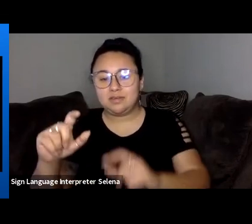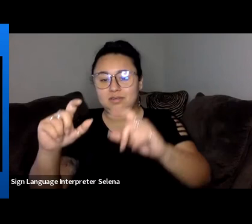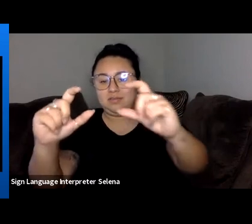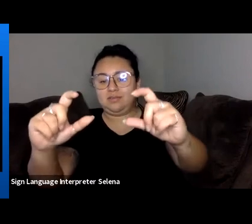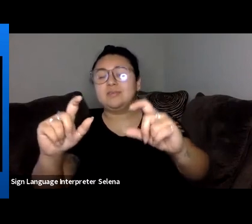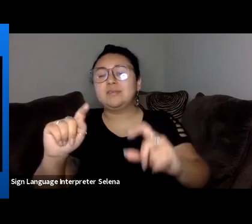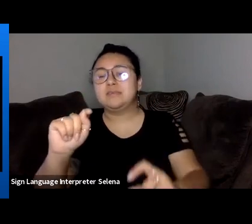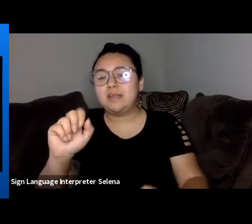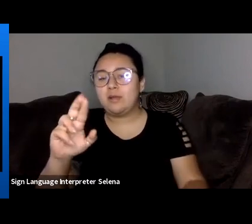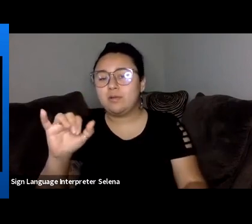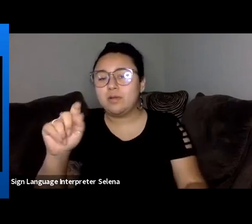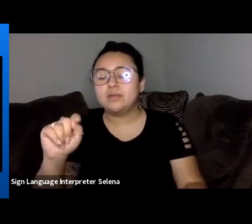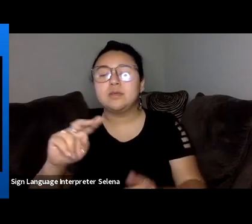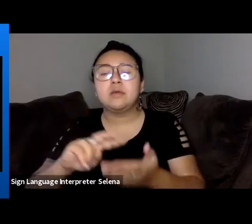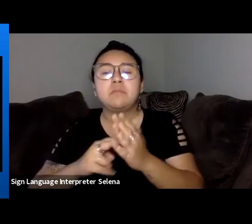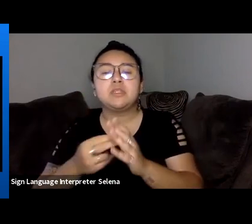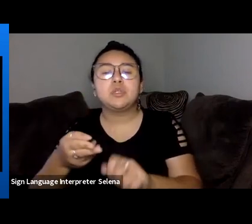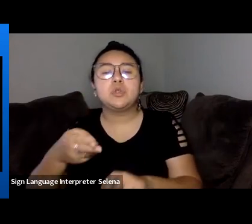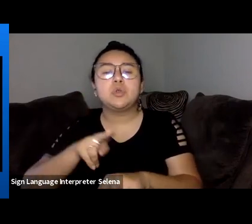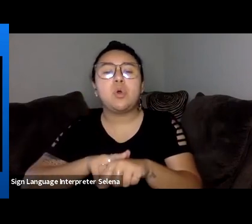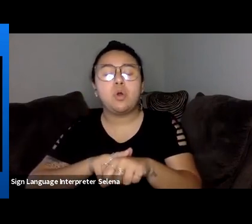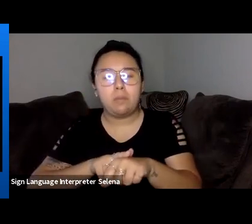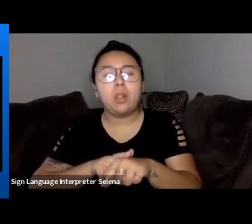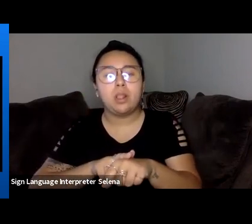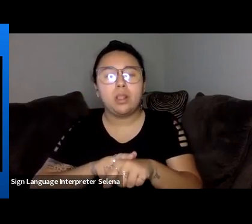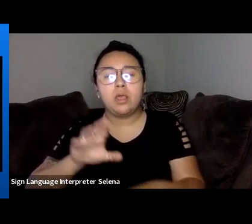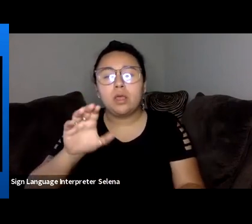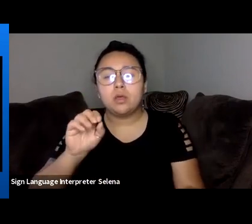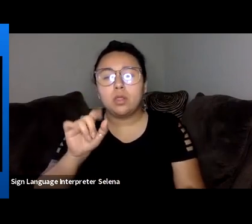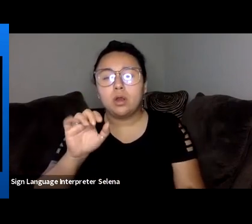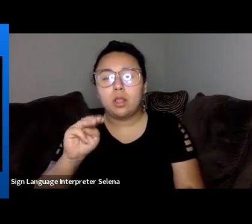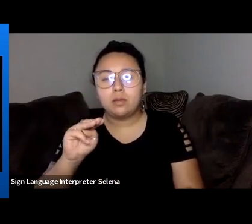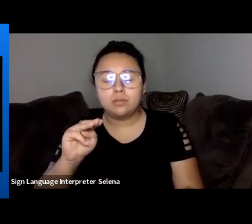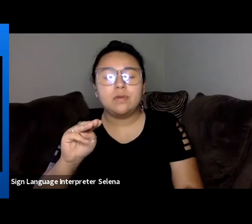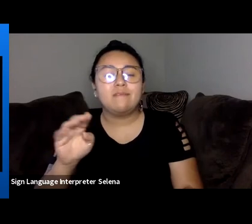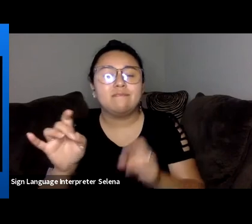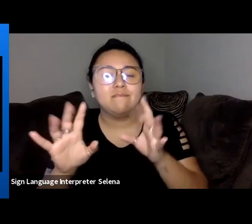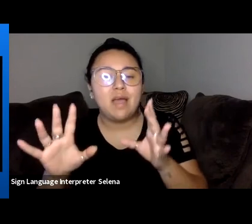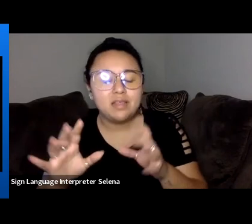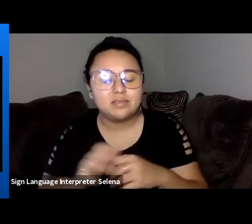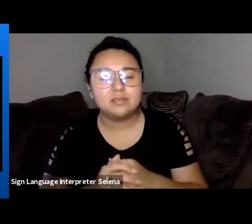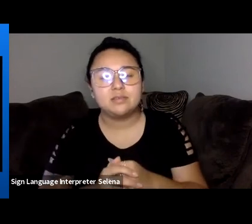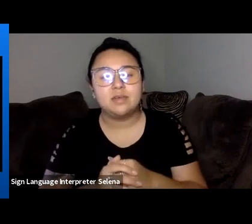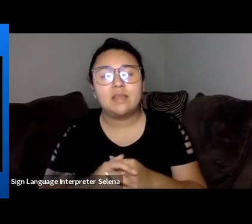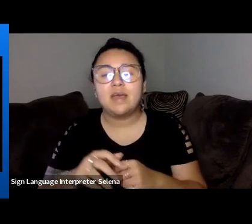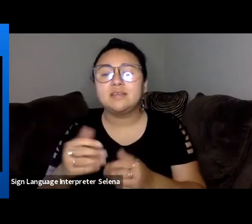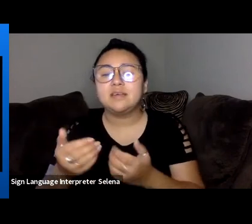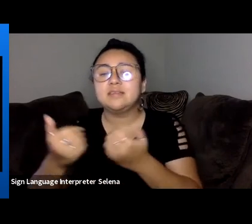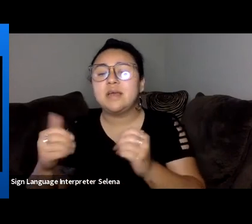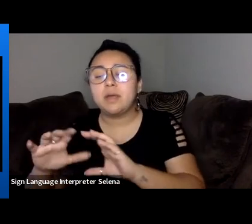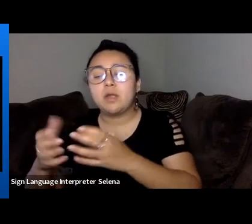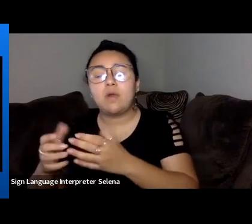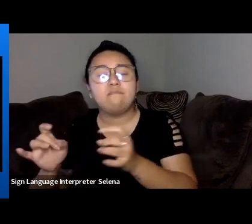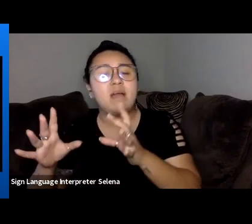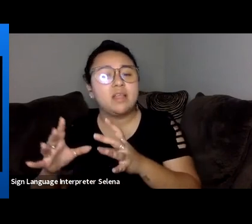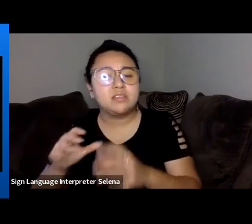violence. They're invented to create a separate category of violence that non-Western people do that is somehow wrong because it's